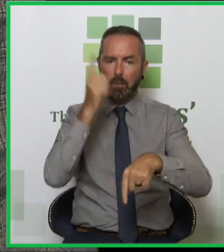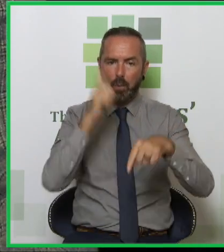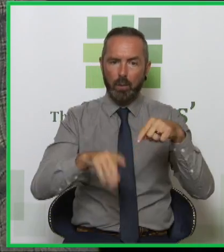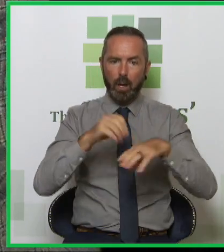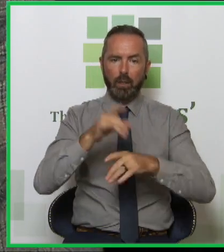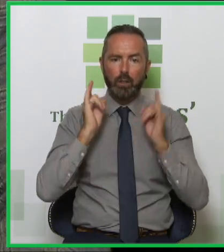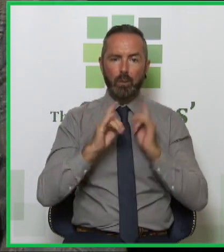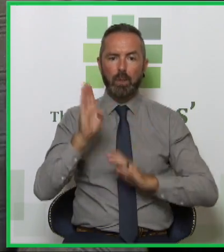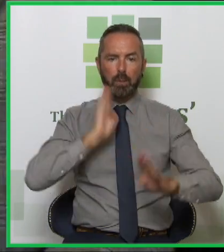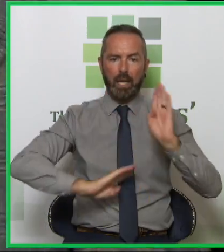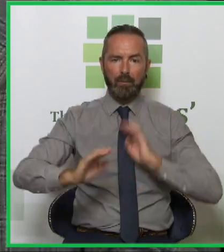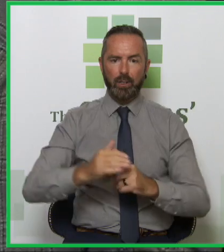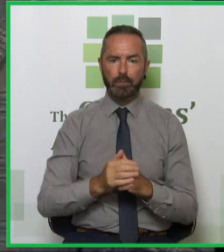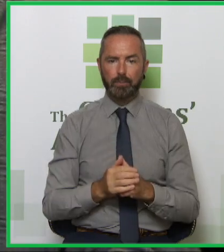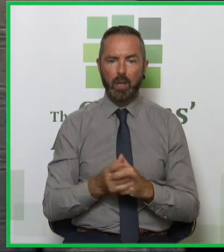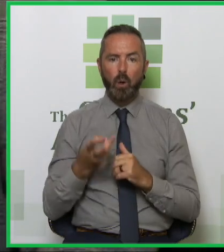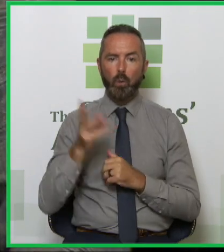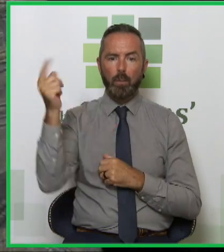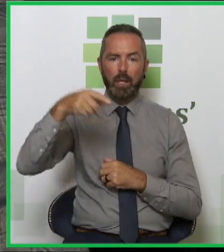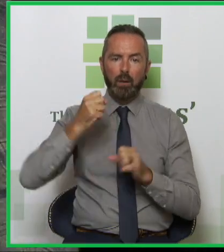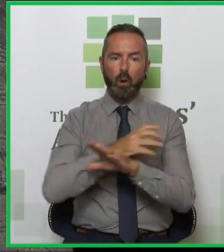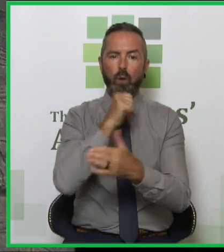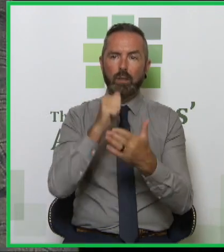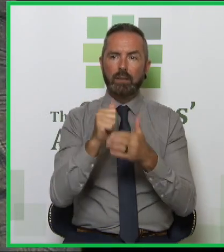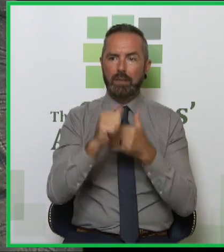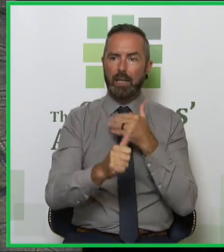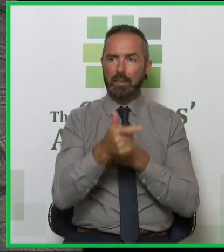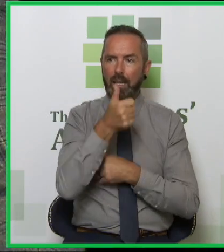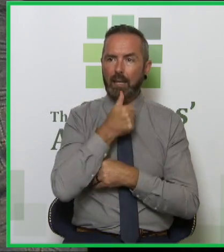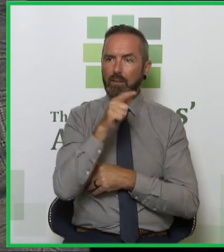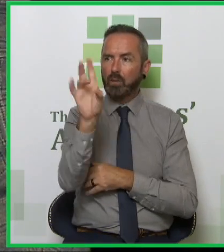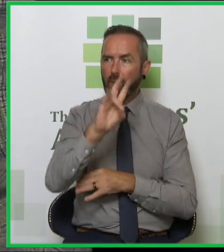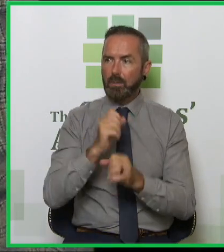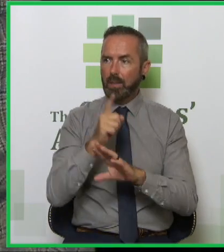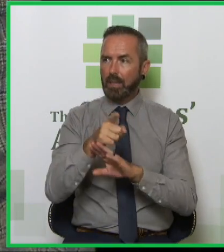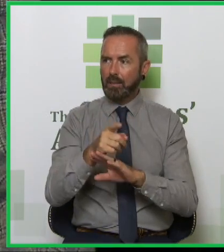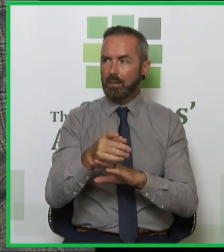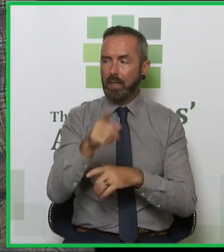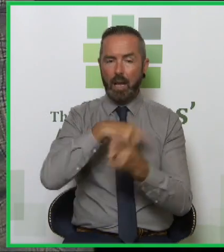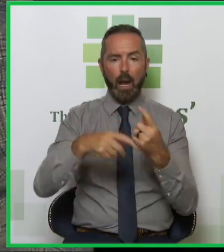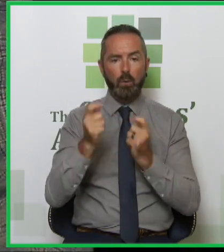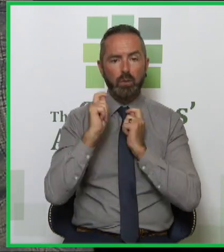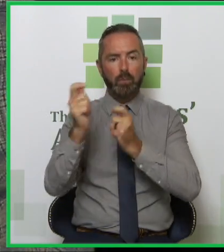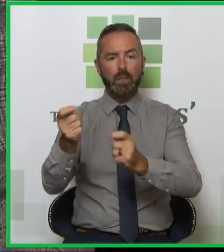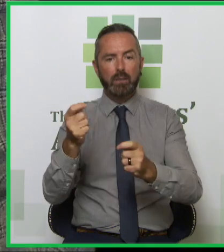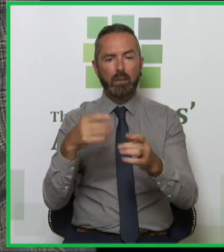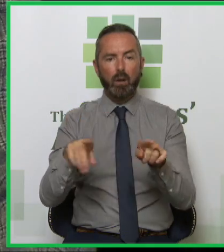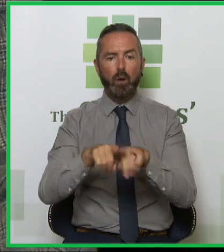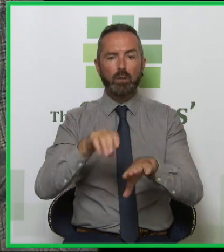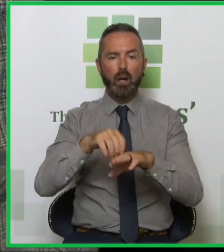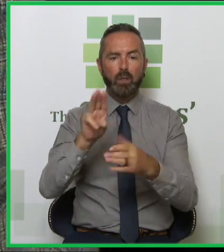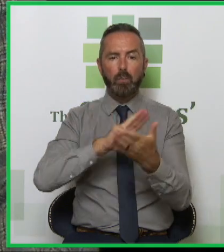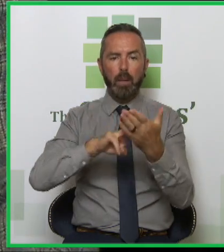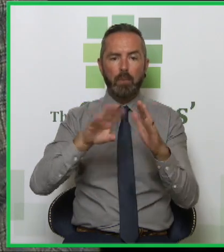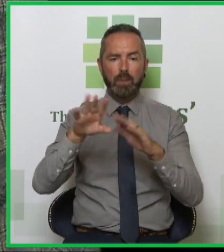behavior. So we will be here all day to answer any questions you might have about that, and our submissions on those topics are also on the members area